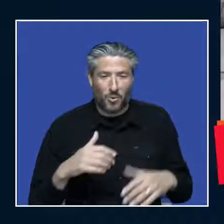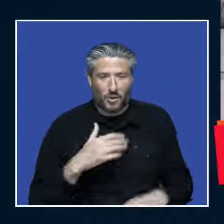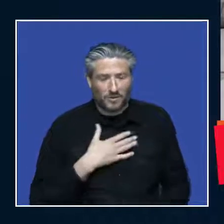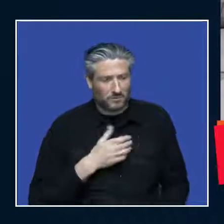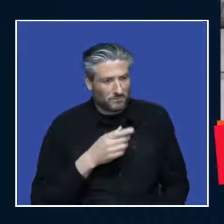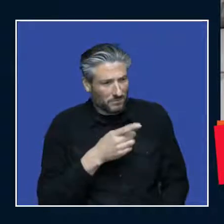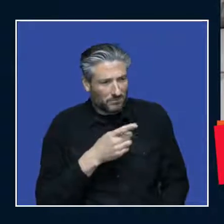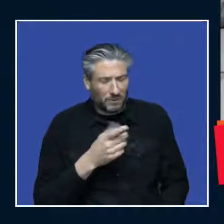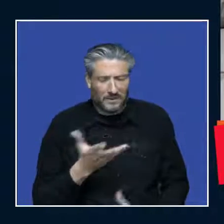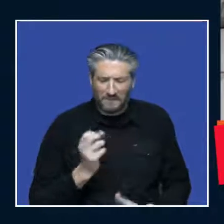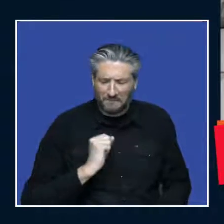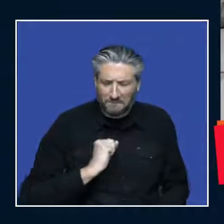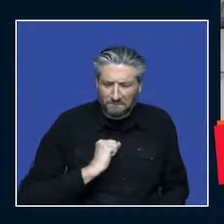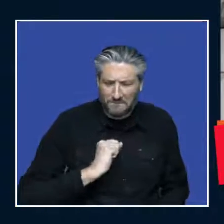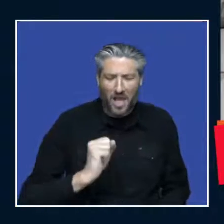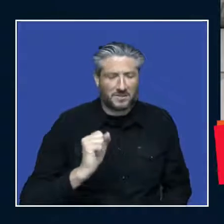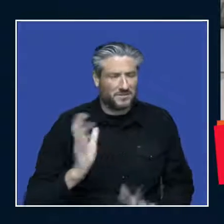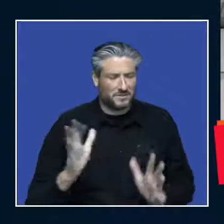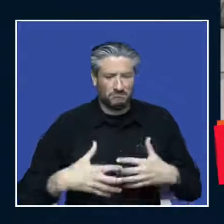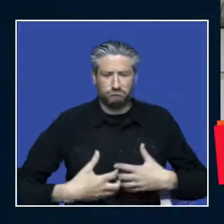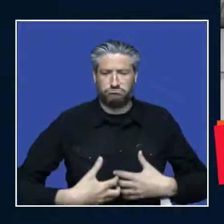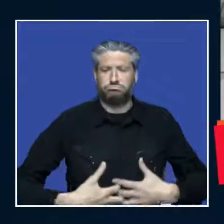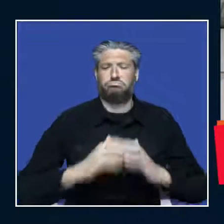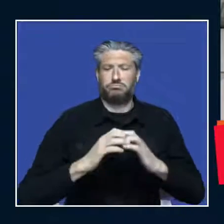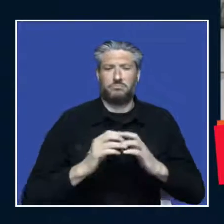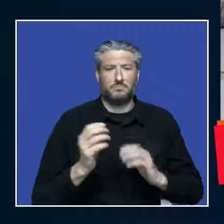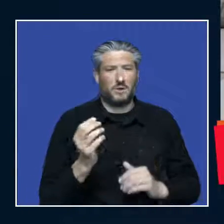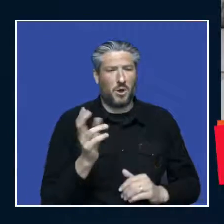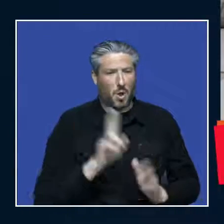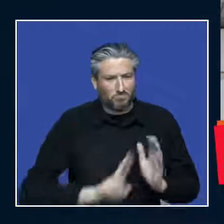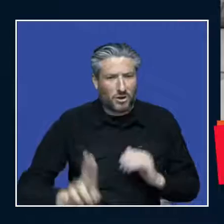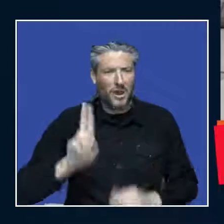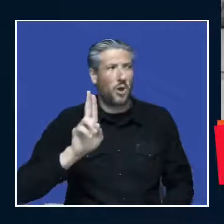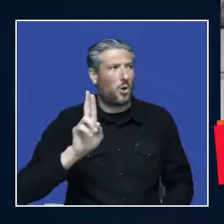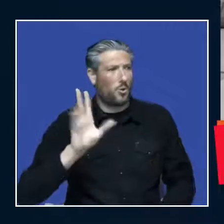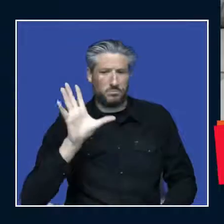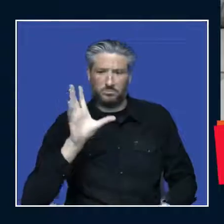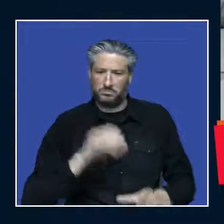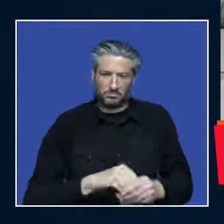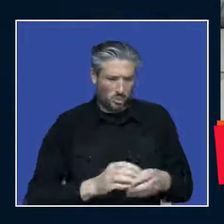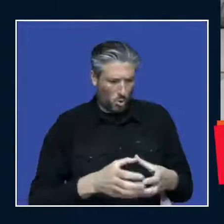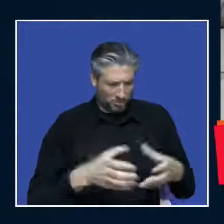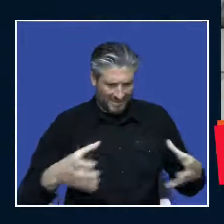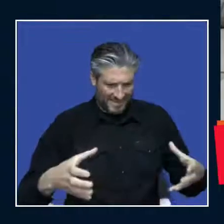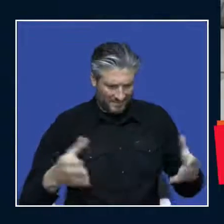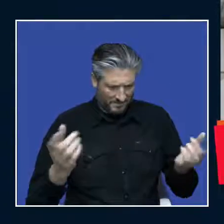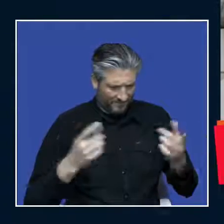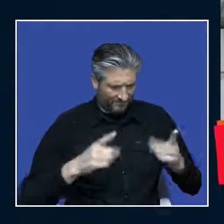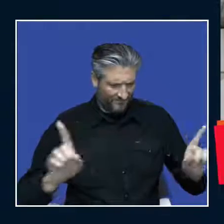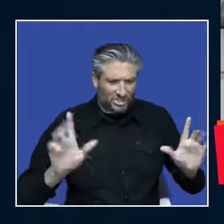you managed to install Umbraco into a container. It was 10 minutes in the background.